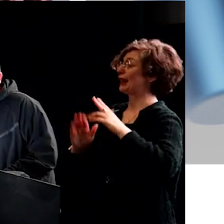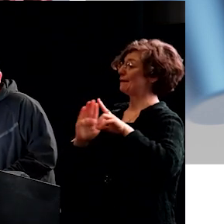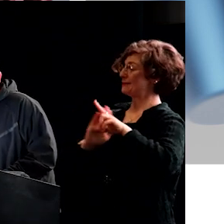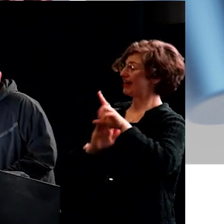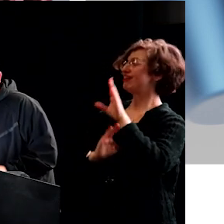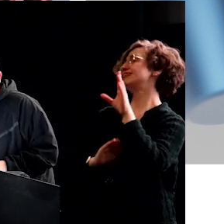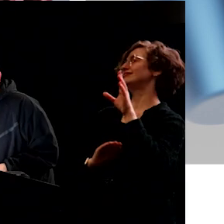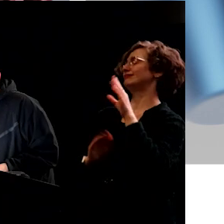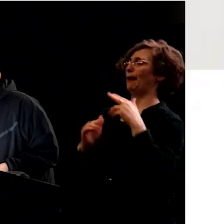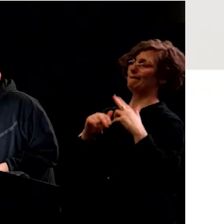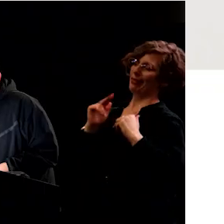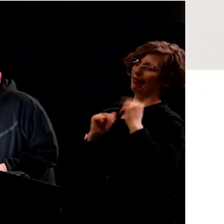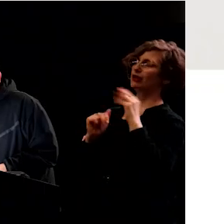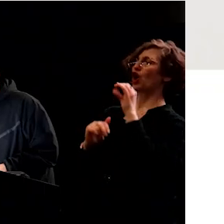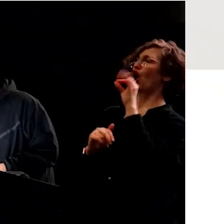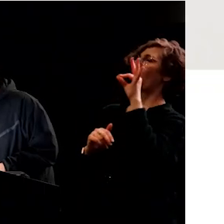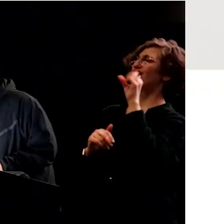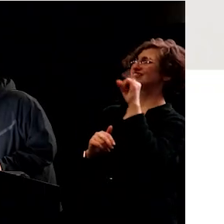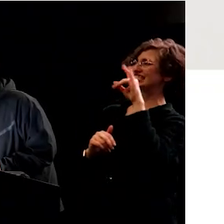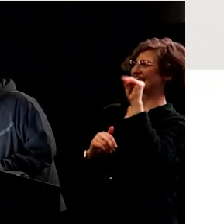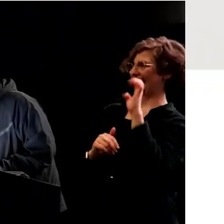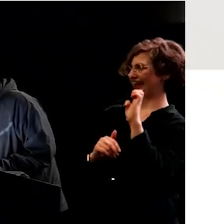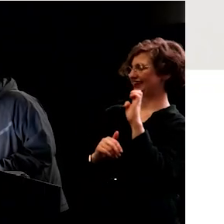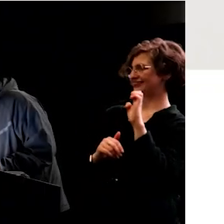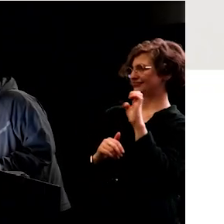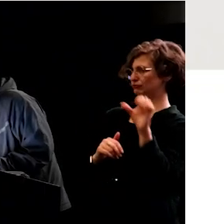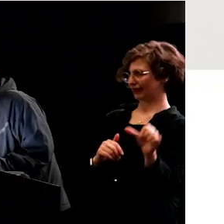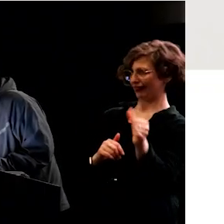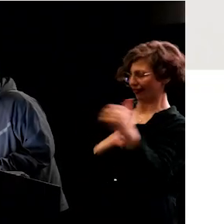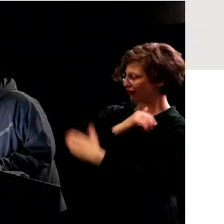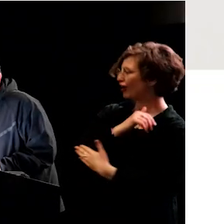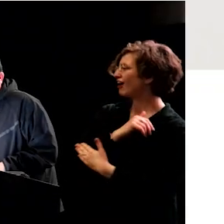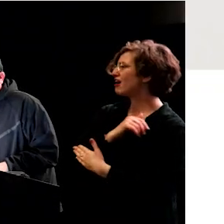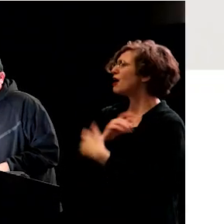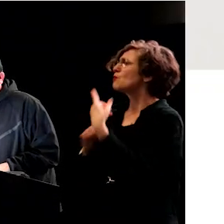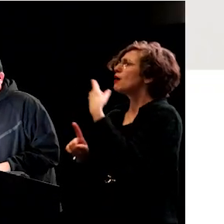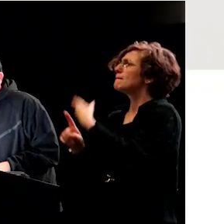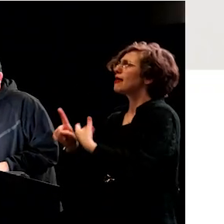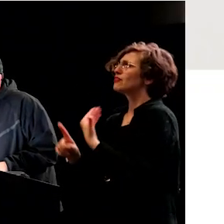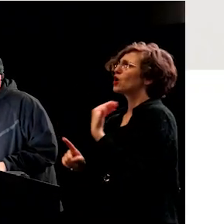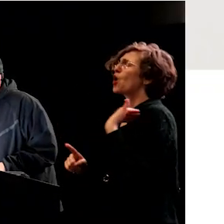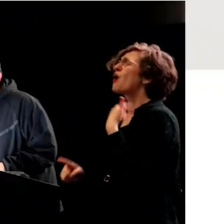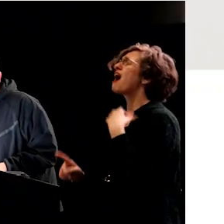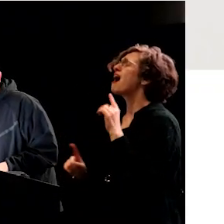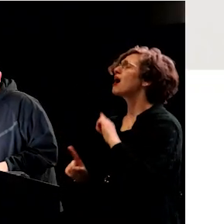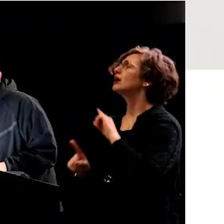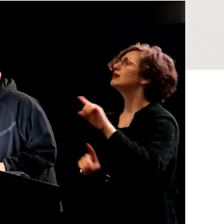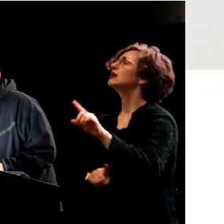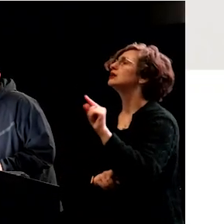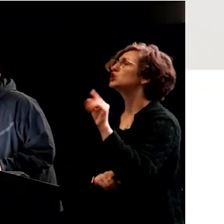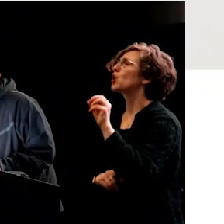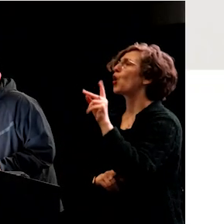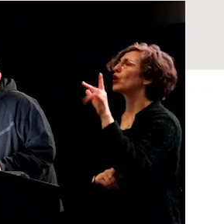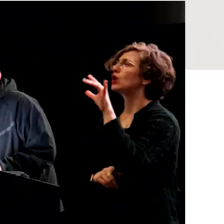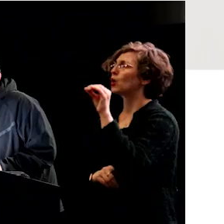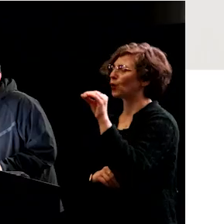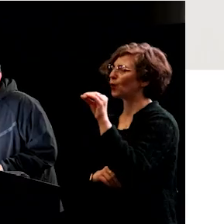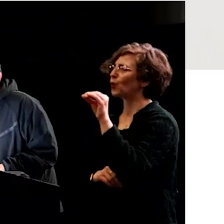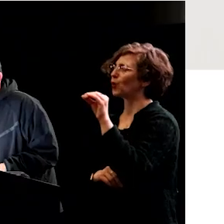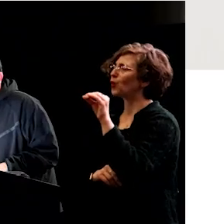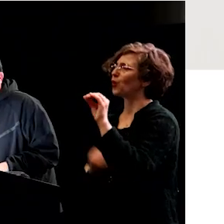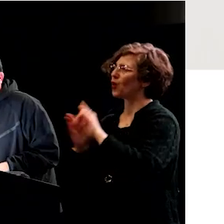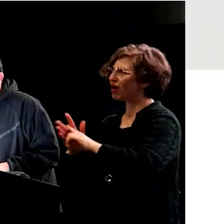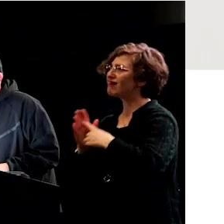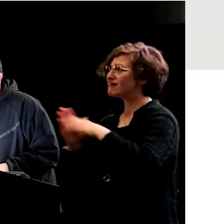if that makes any sense. And about a month ago, I had the incredible opportunity to travel to Tokyo and begin